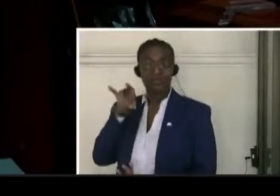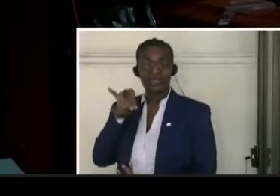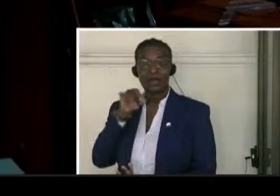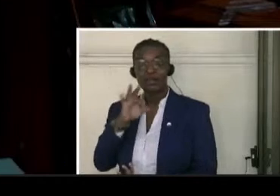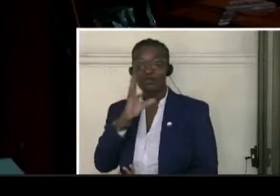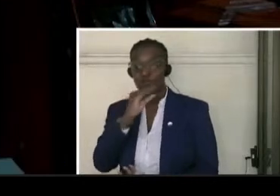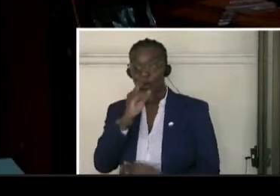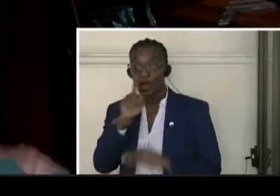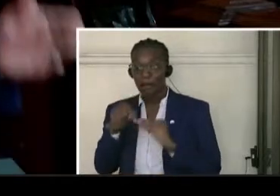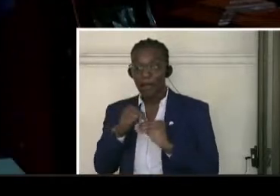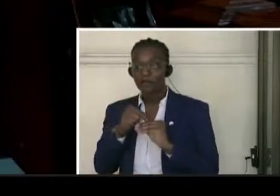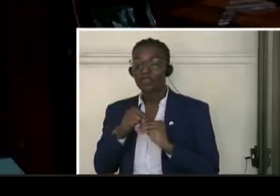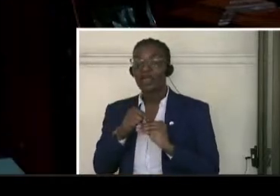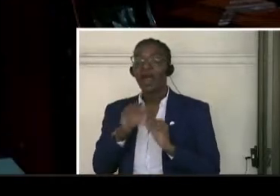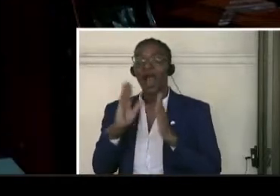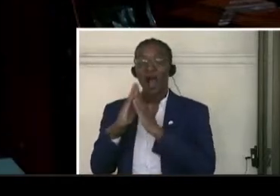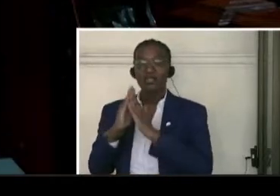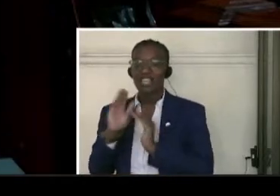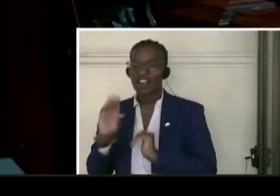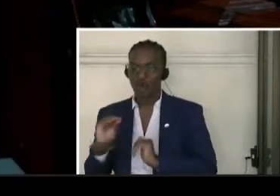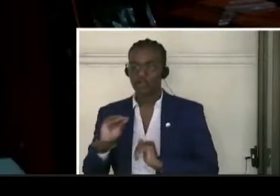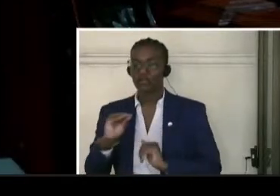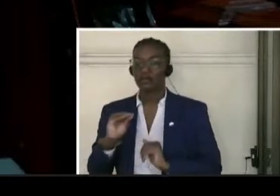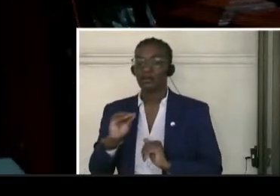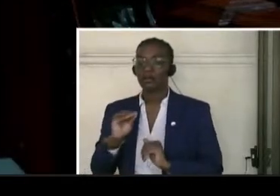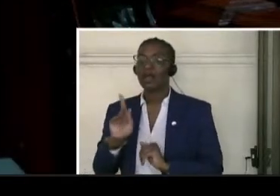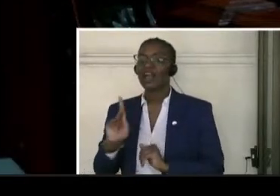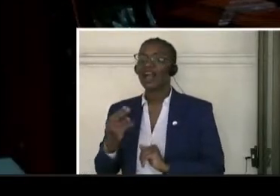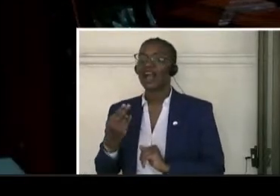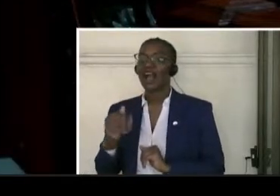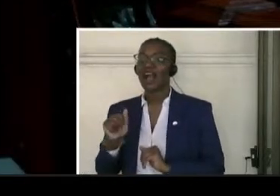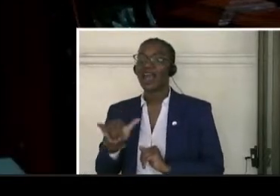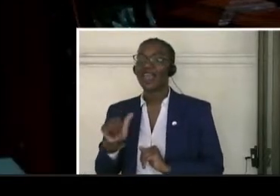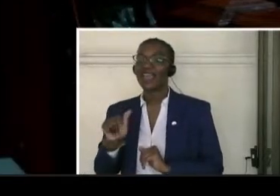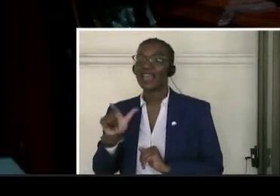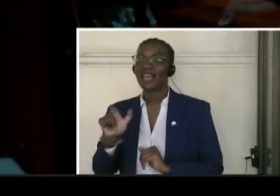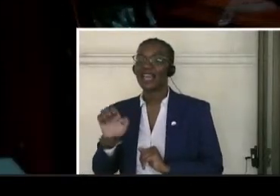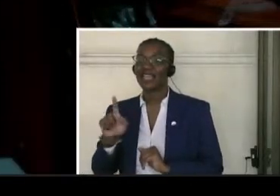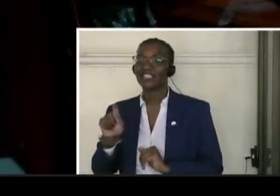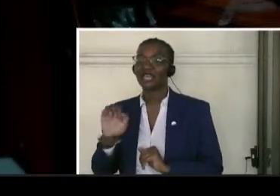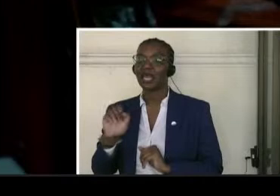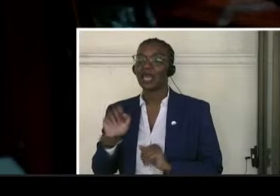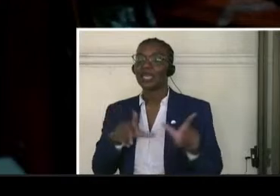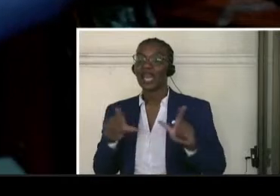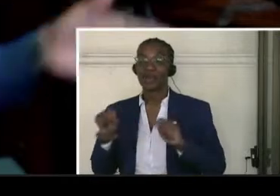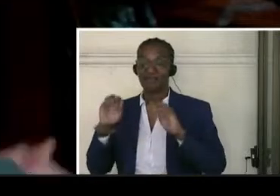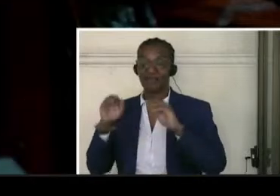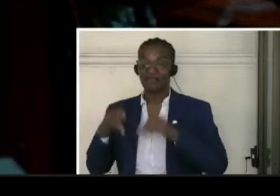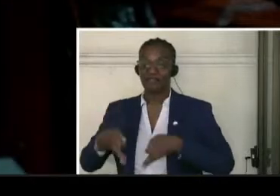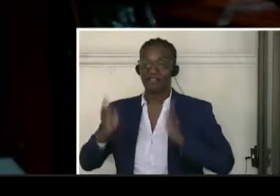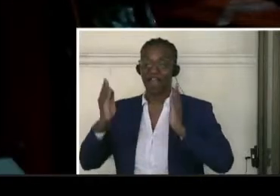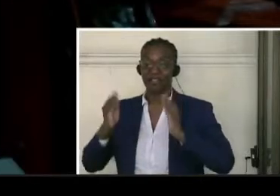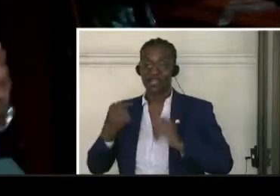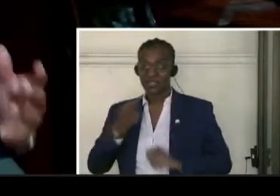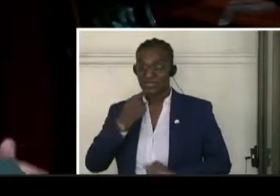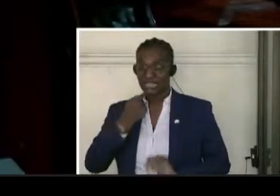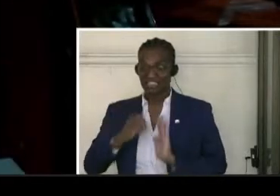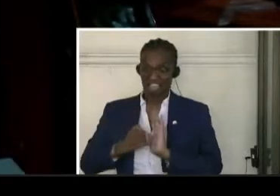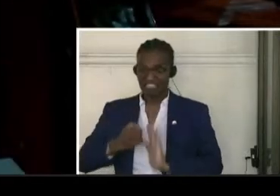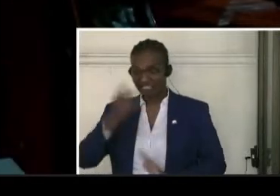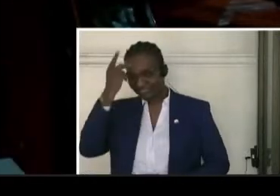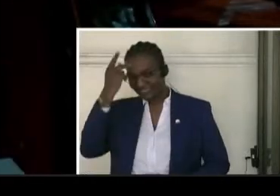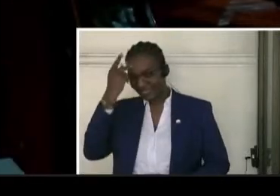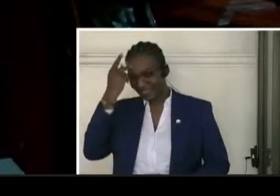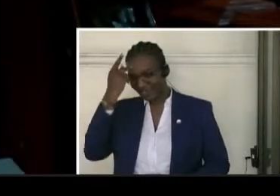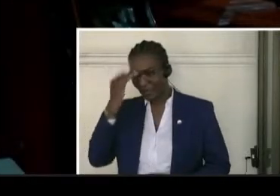you talk about the informal settlements, go to Khayelitsha, go to Cape Flats, and then you are saying it's just in eThekwini